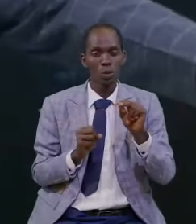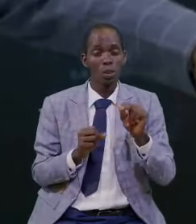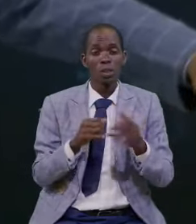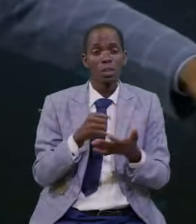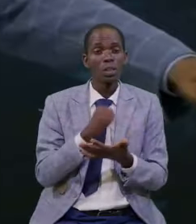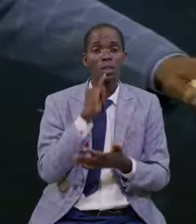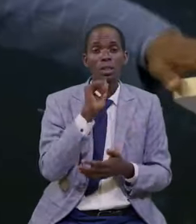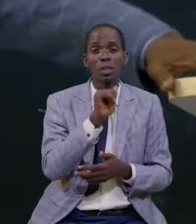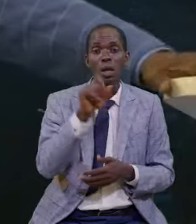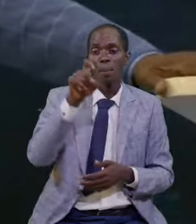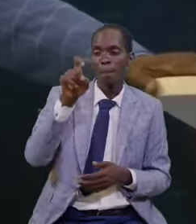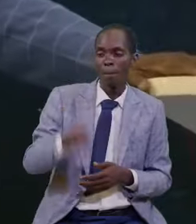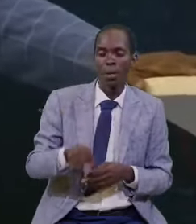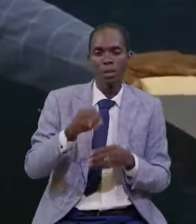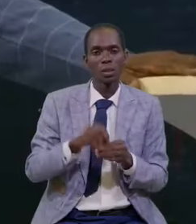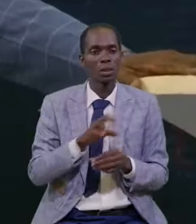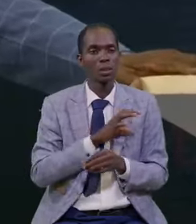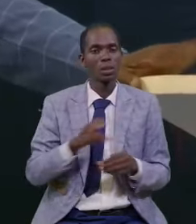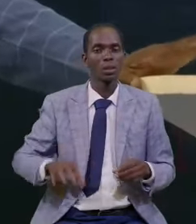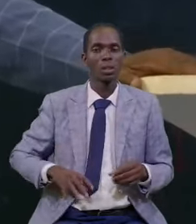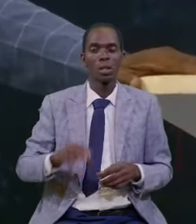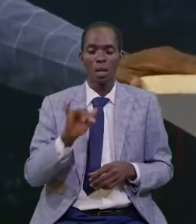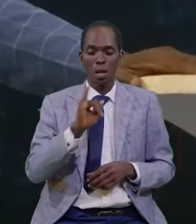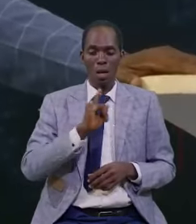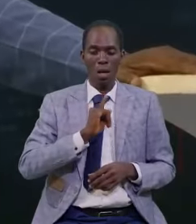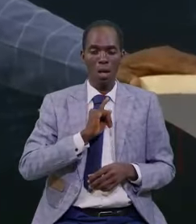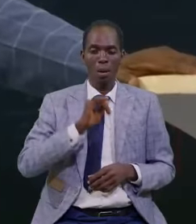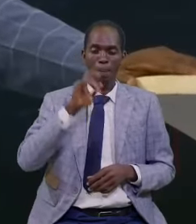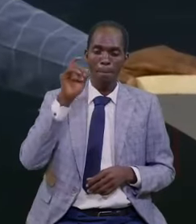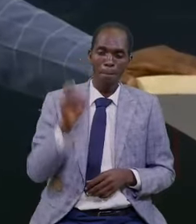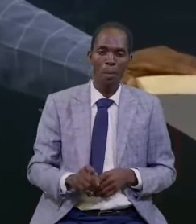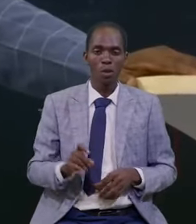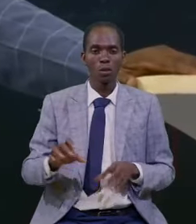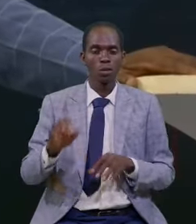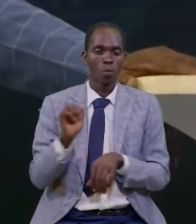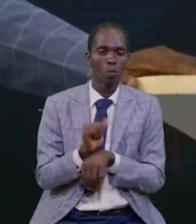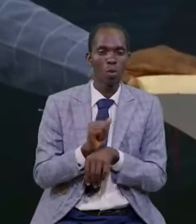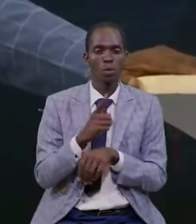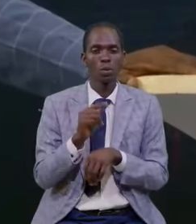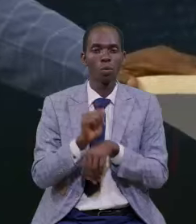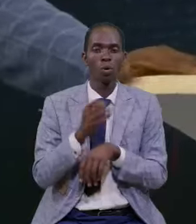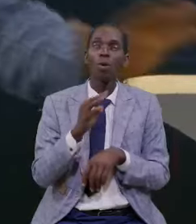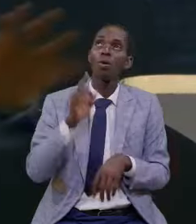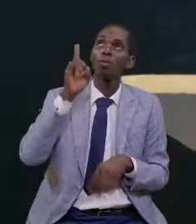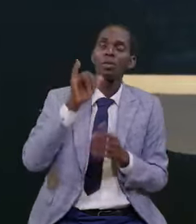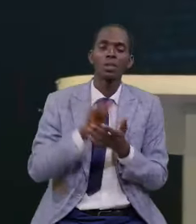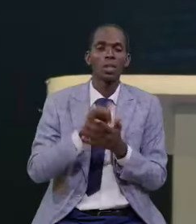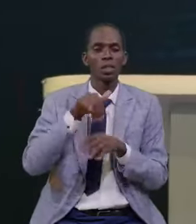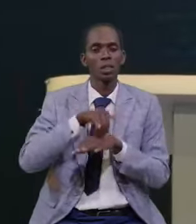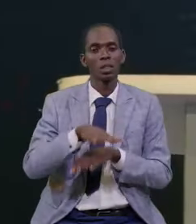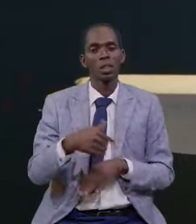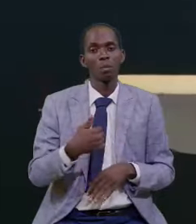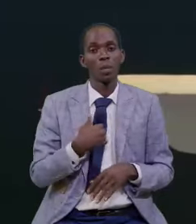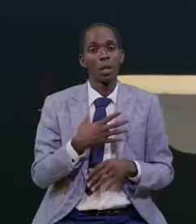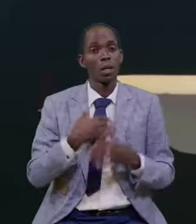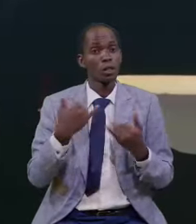in Christ. I must walk the works of him that sent me. And tonight, that work